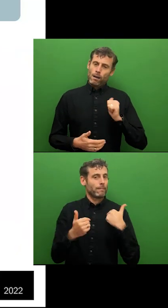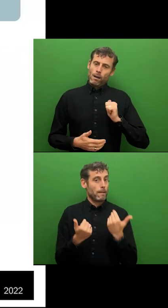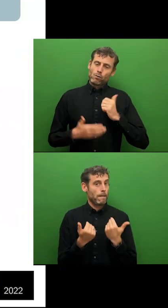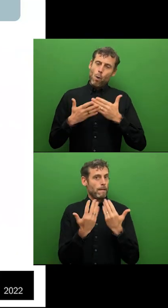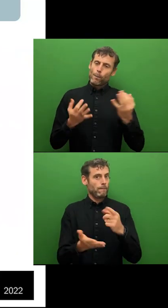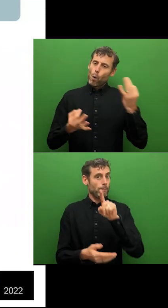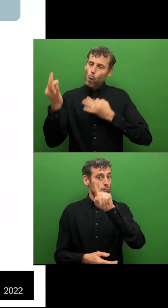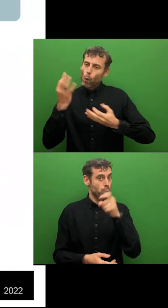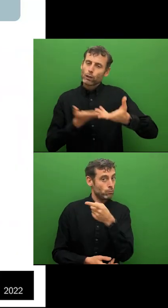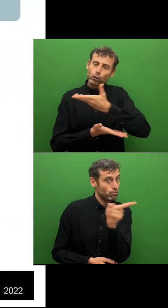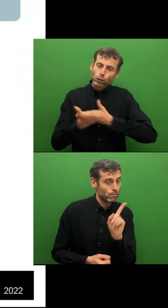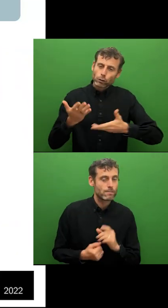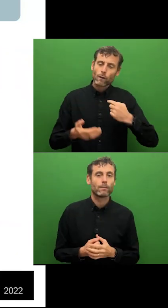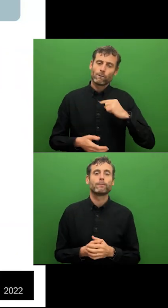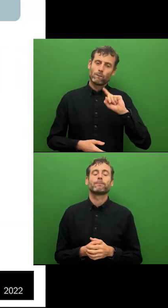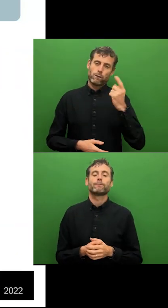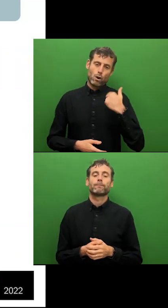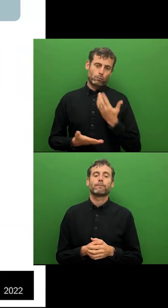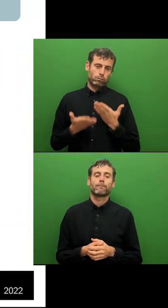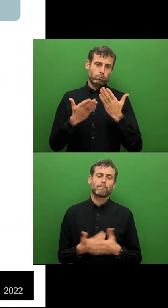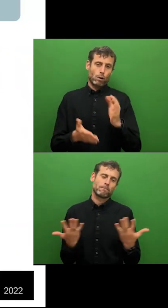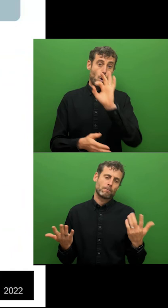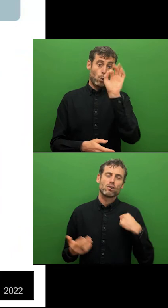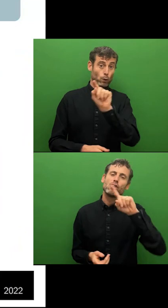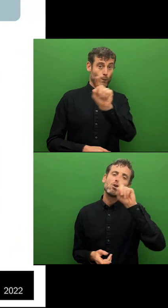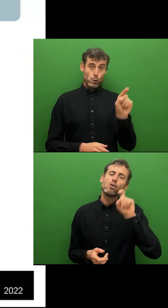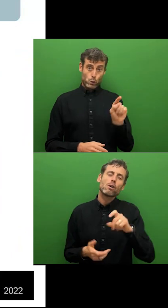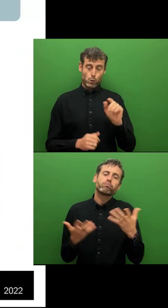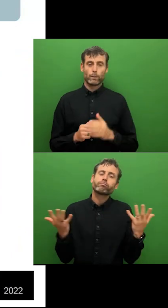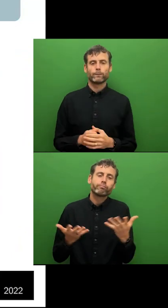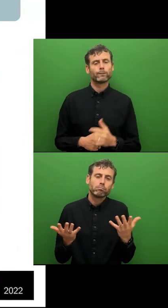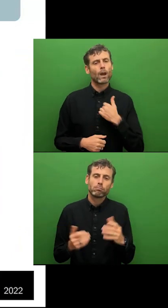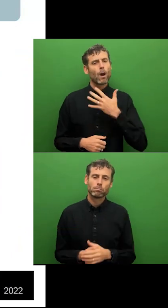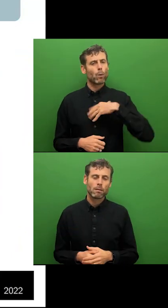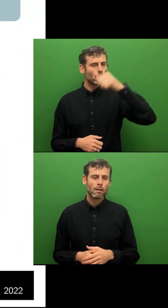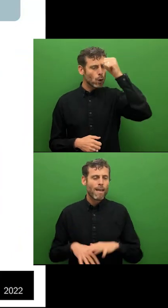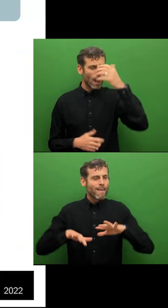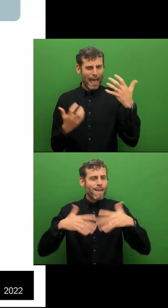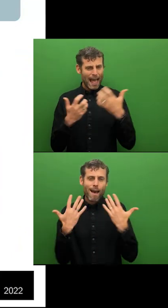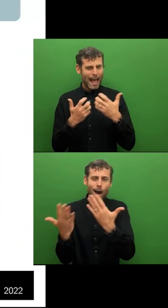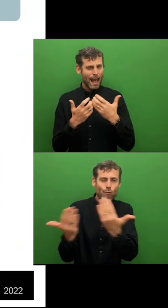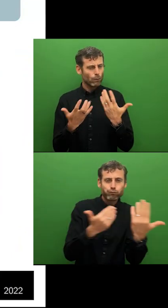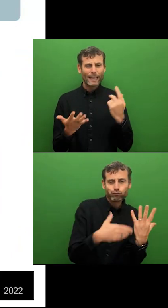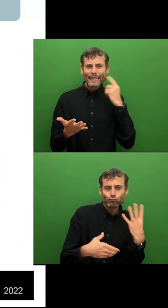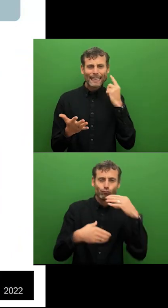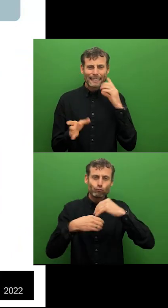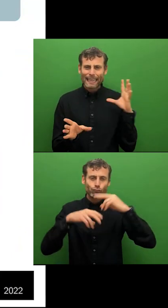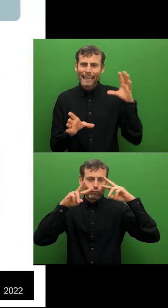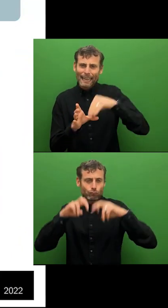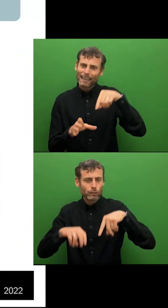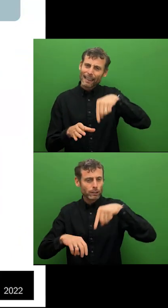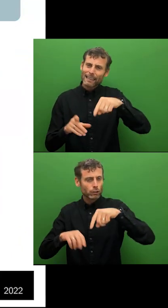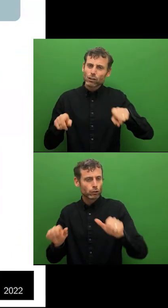Before opening the floor to questions, I'd like to share a question that we have for you. We'd like to know how we can make it easier for people